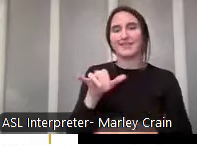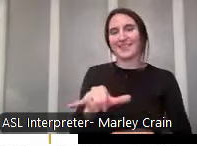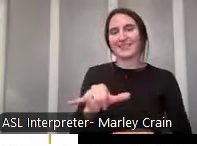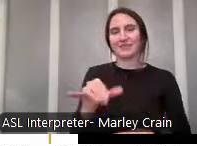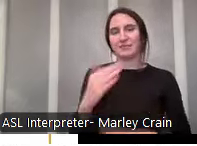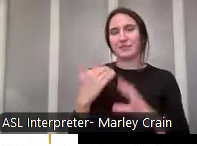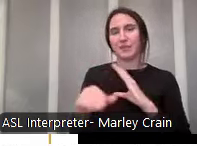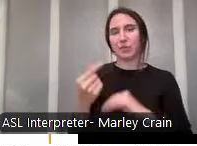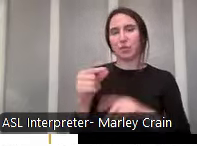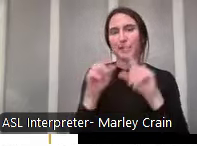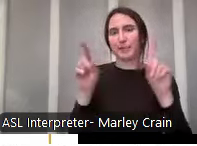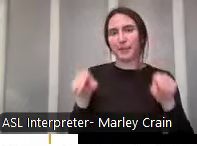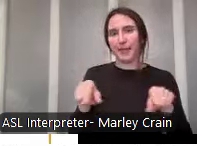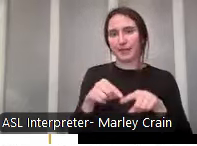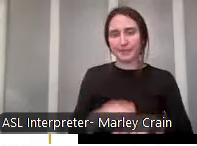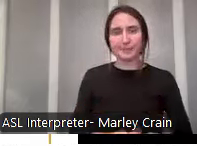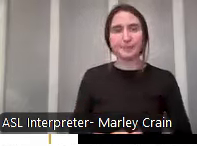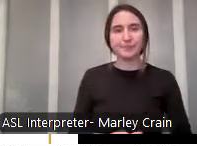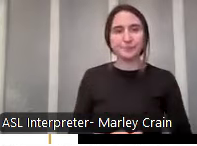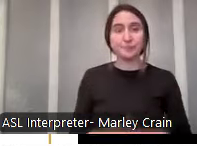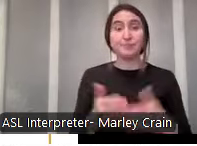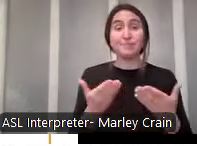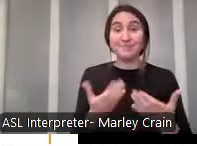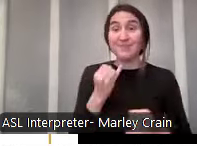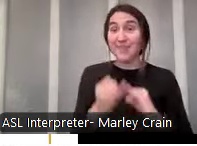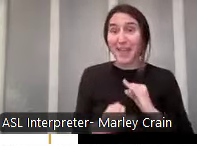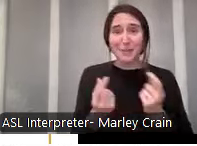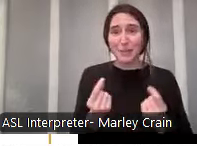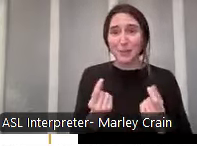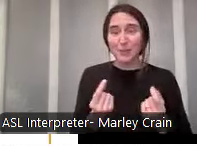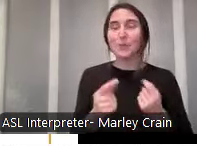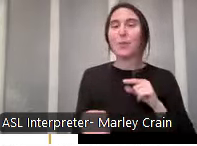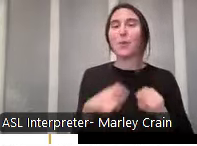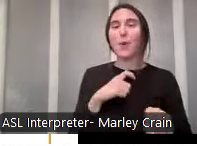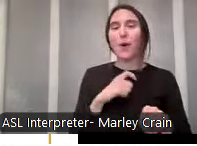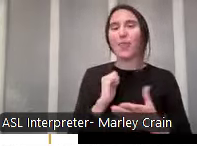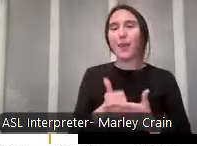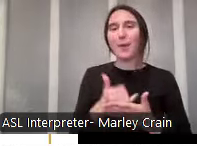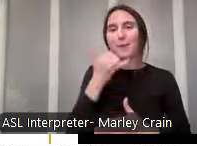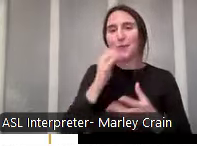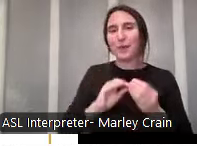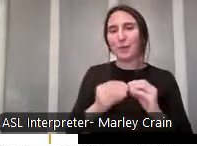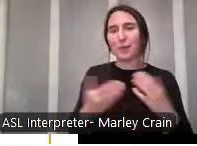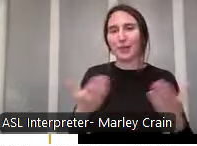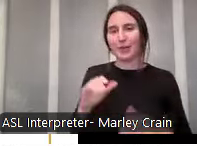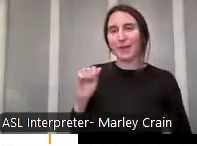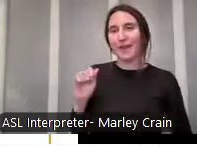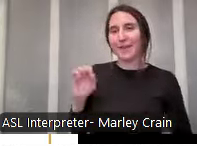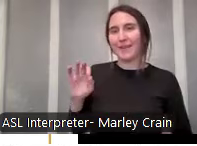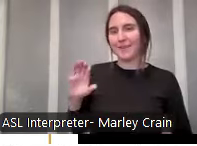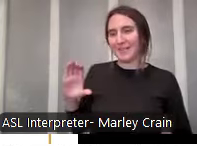specializedprograms@schools.nyc.gov. Finally, call AFC's helpline if you need help. And we're happy to try to provide the information that we